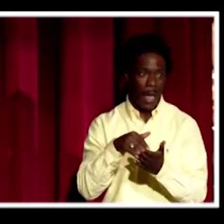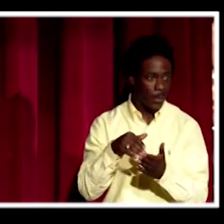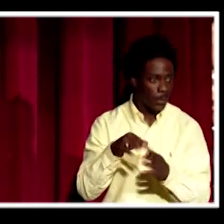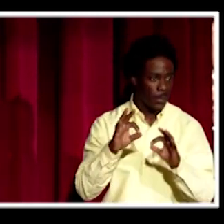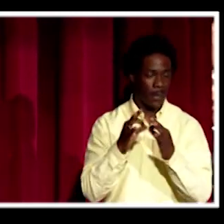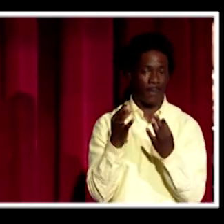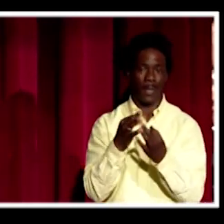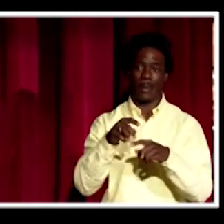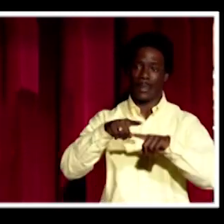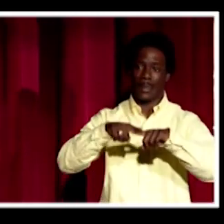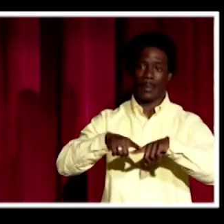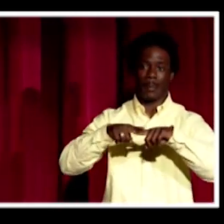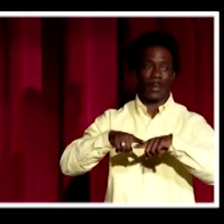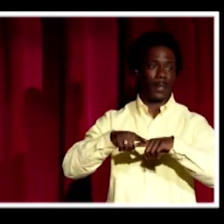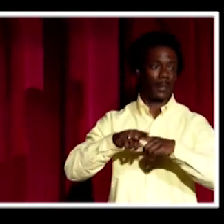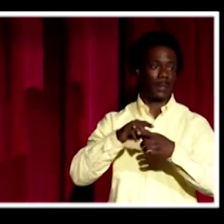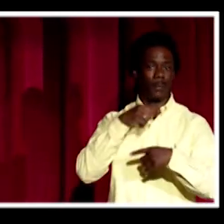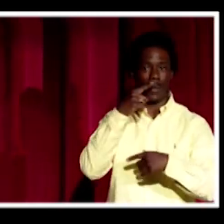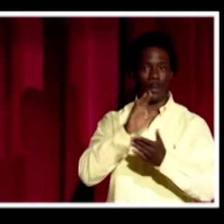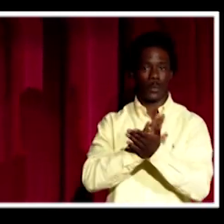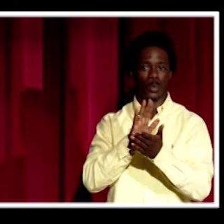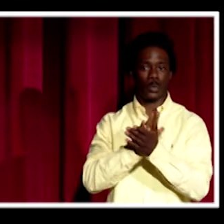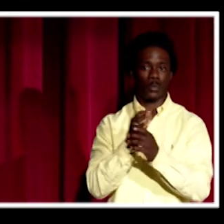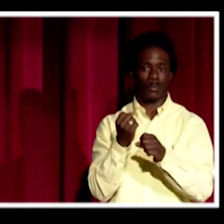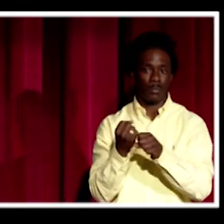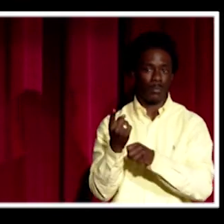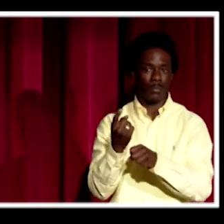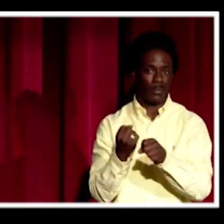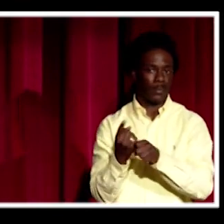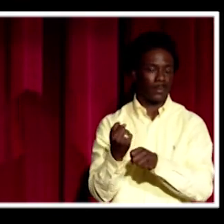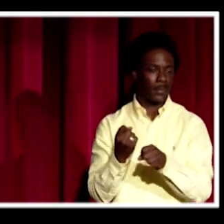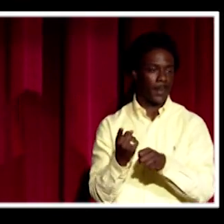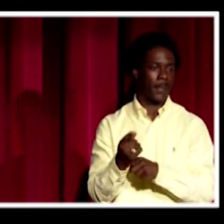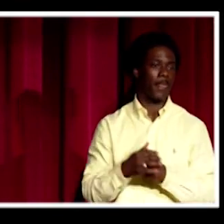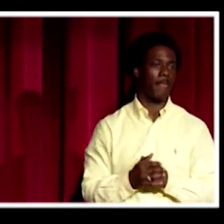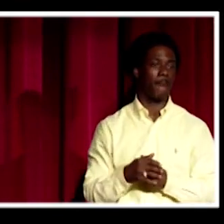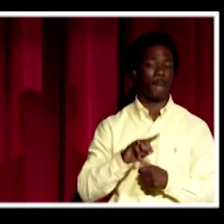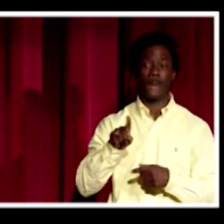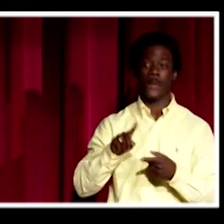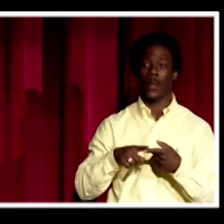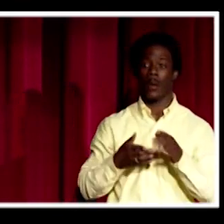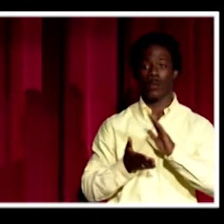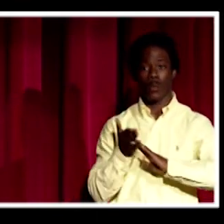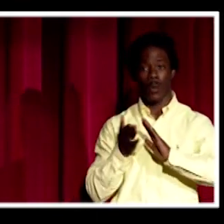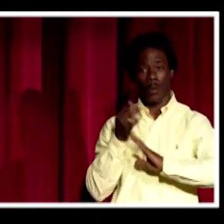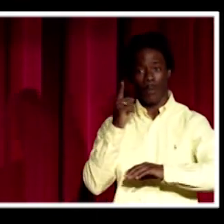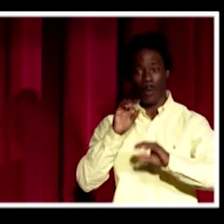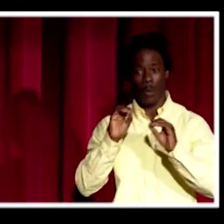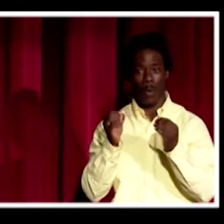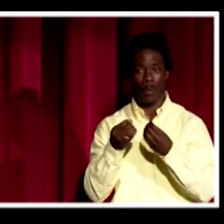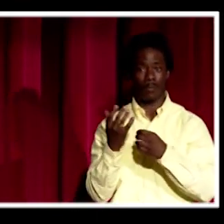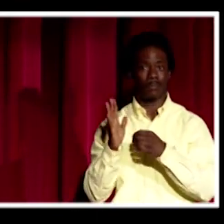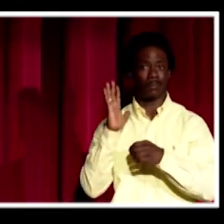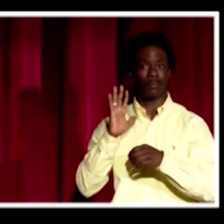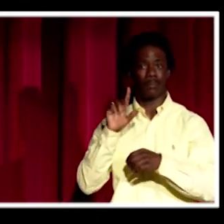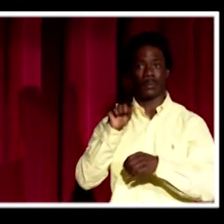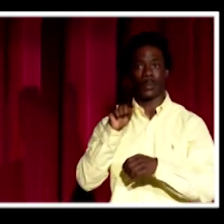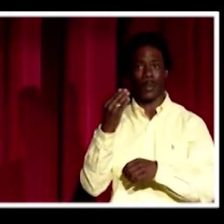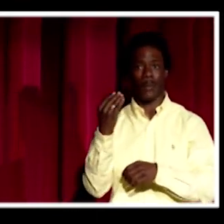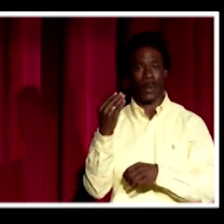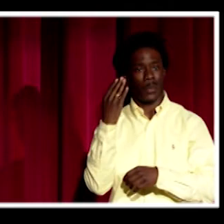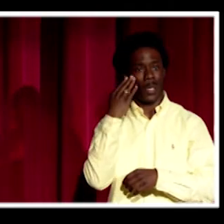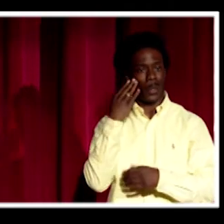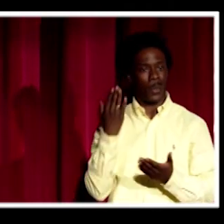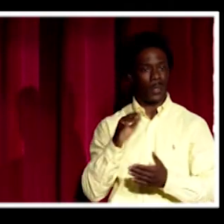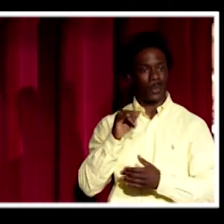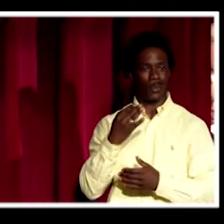who depend on our public schools each and every year. When I ran for office in 2014, I knew that this job